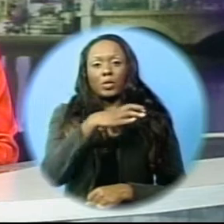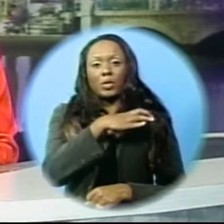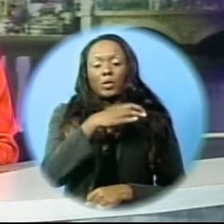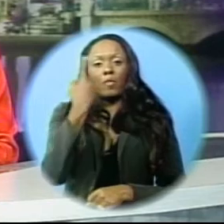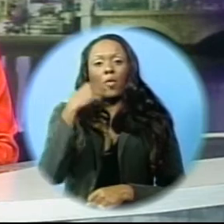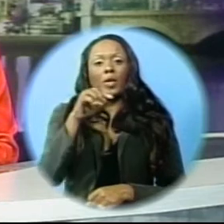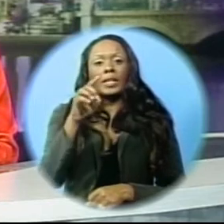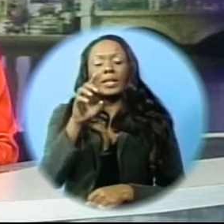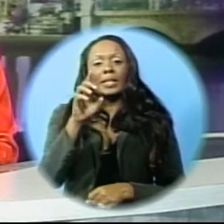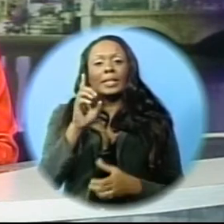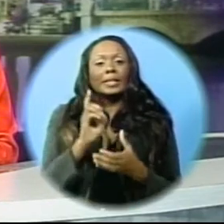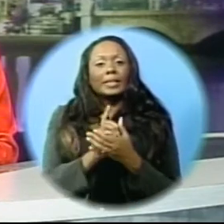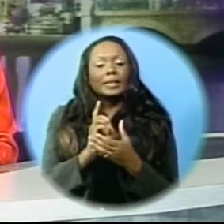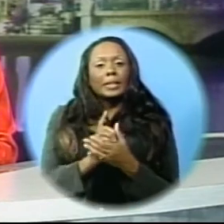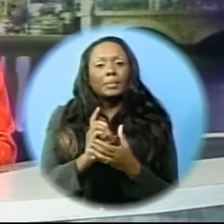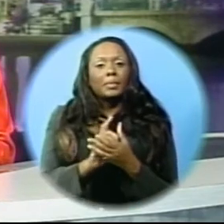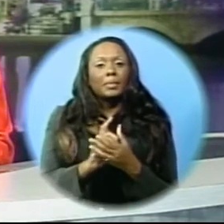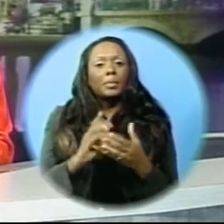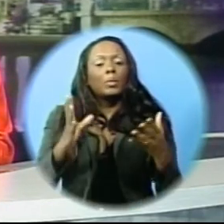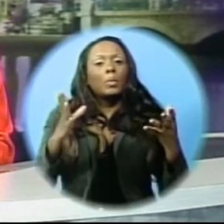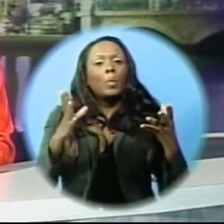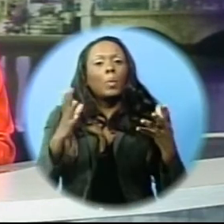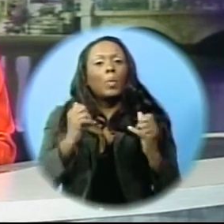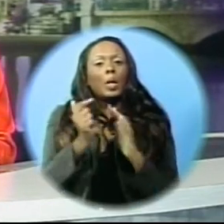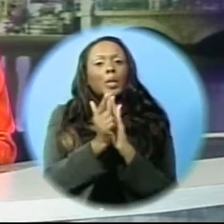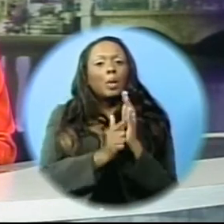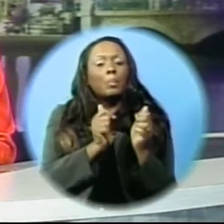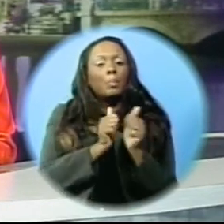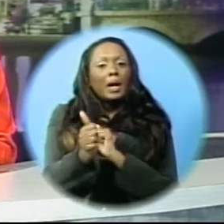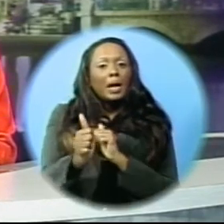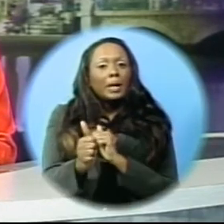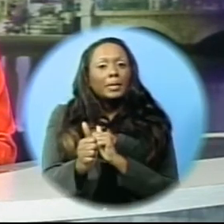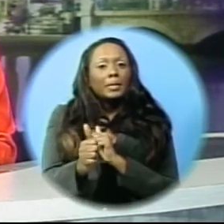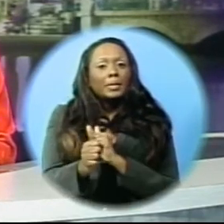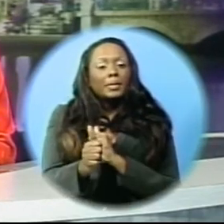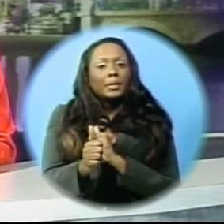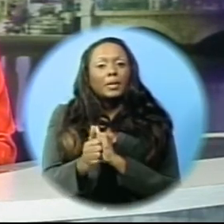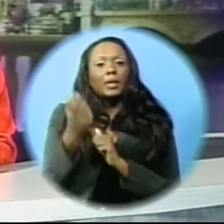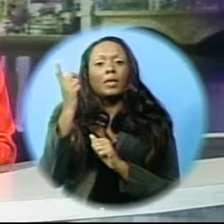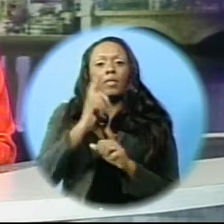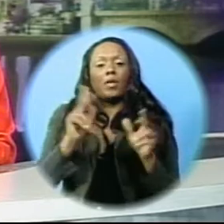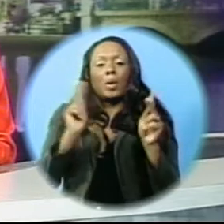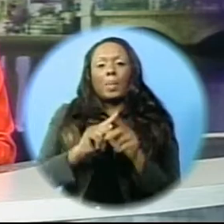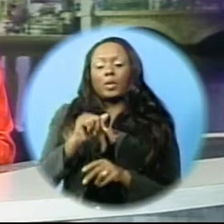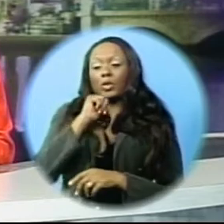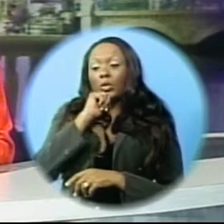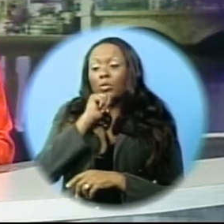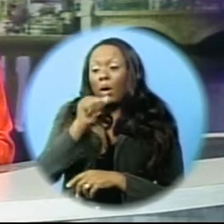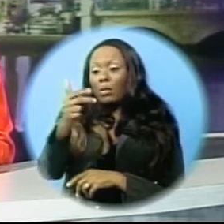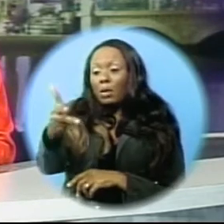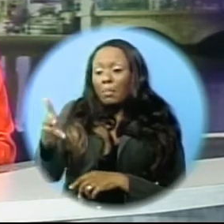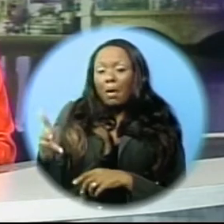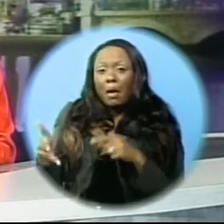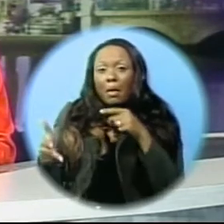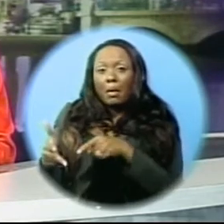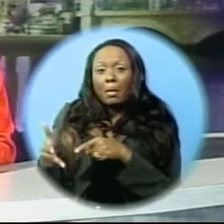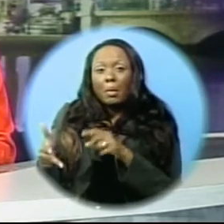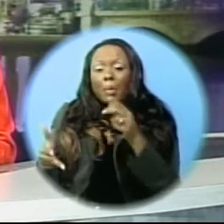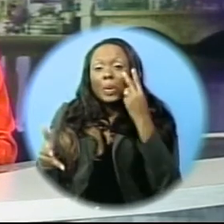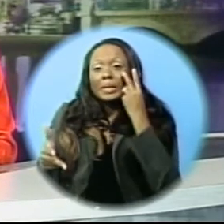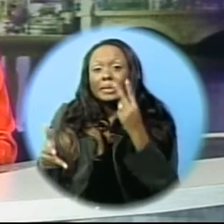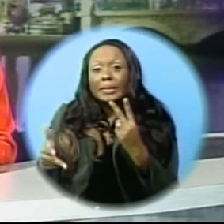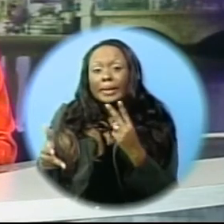the Disabled is on a mission to have legislation passed to outlaw indiscriminate parking in spaces allotted for the